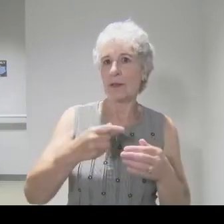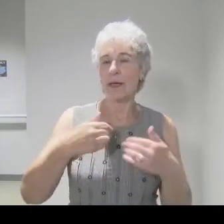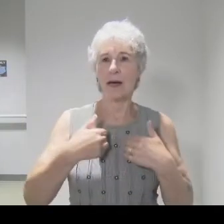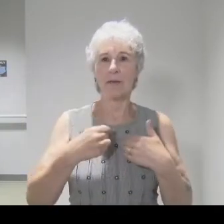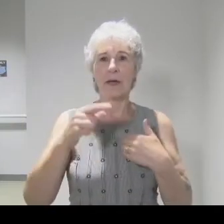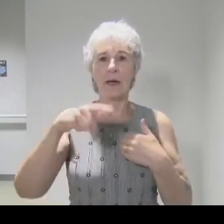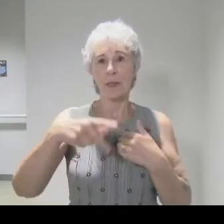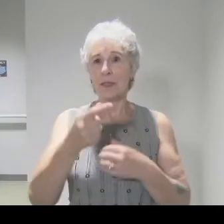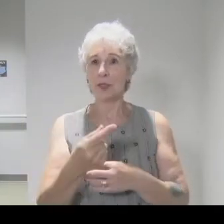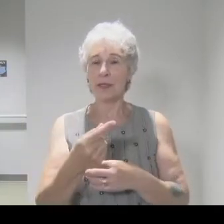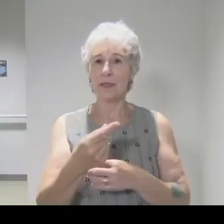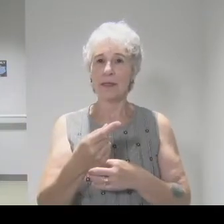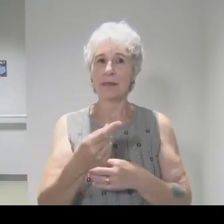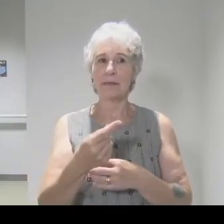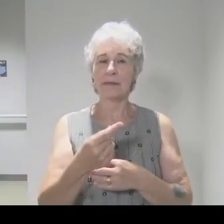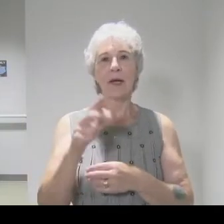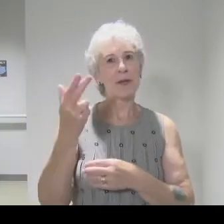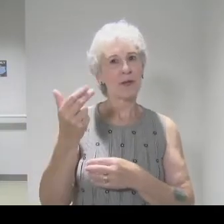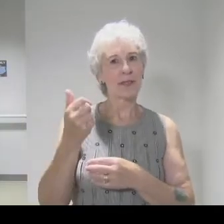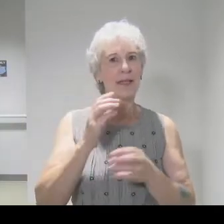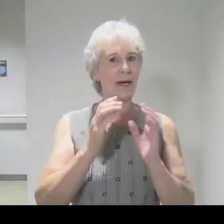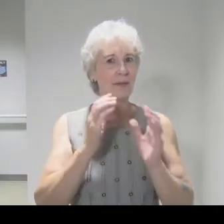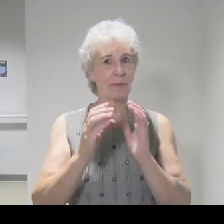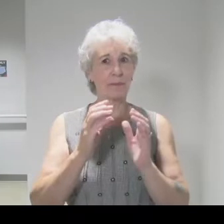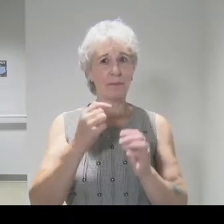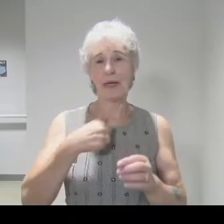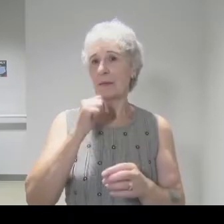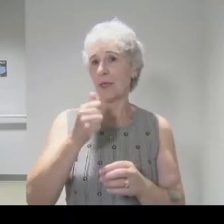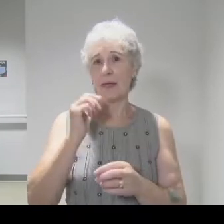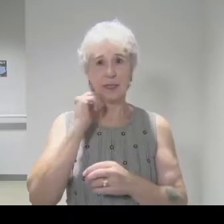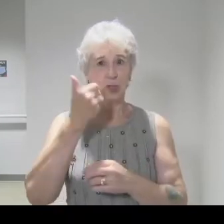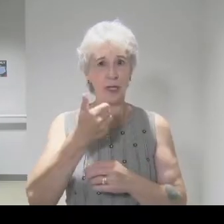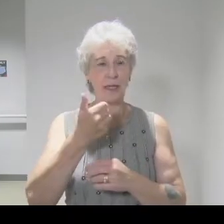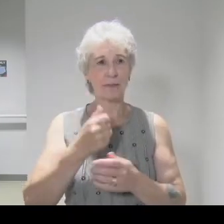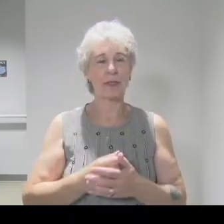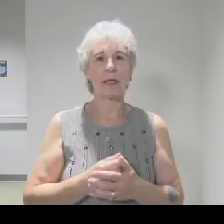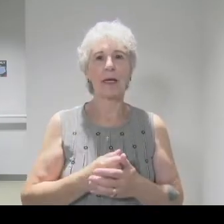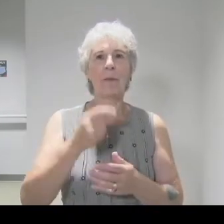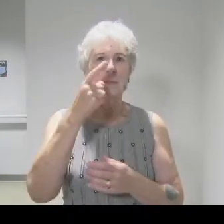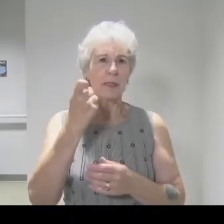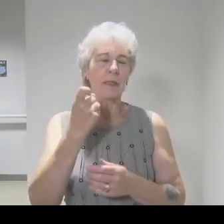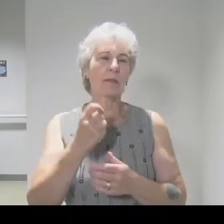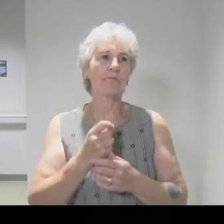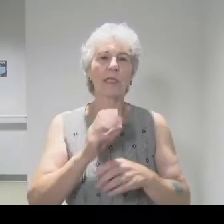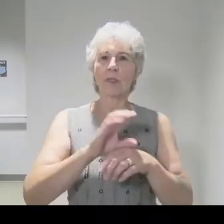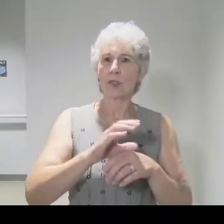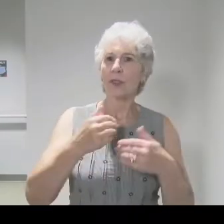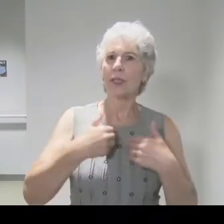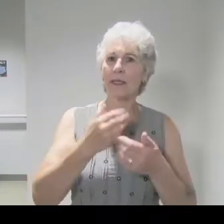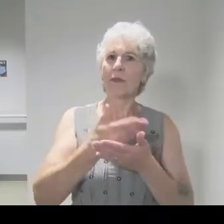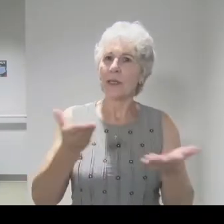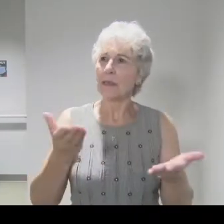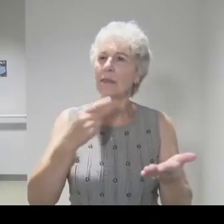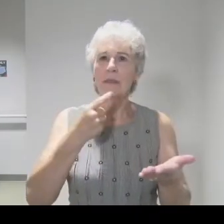PG-13 conversation, but I'm not ashamed of that, because the church has something to say about these things that are happening in our world